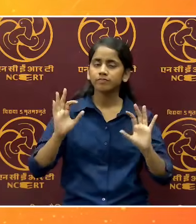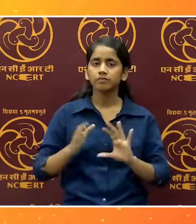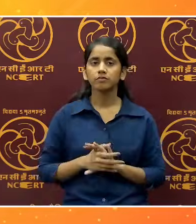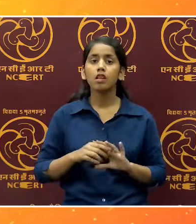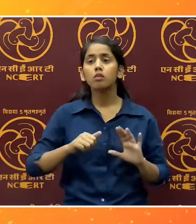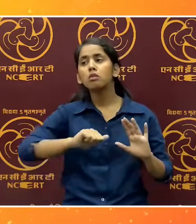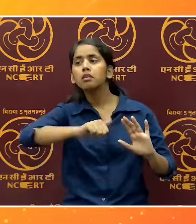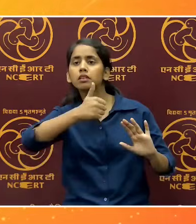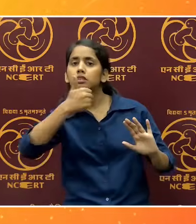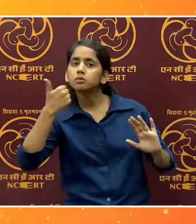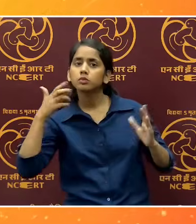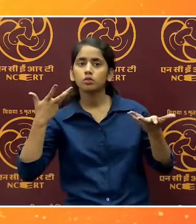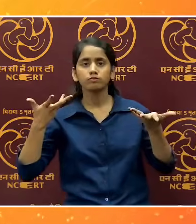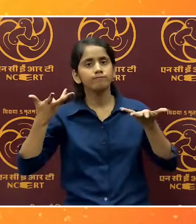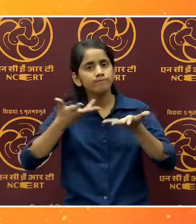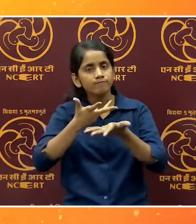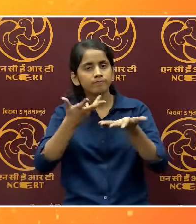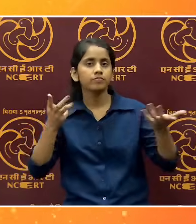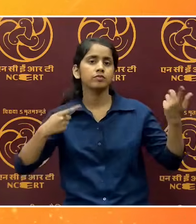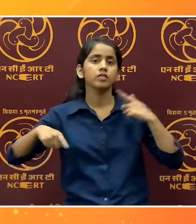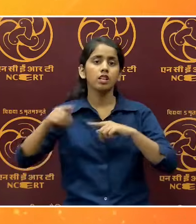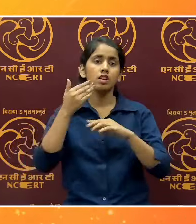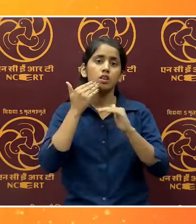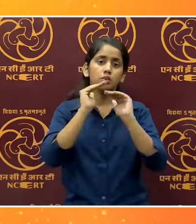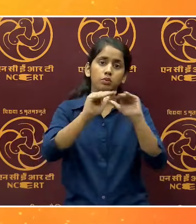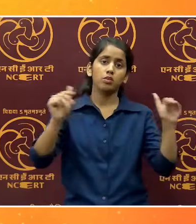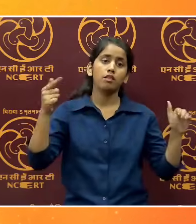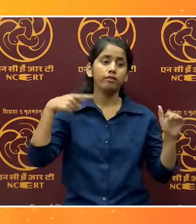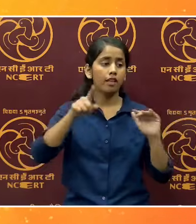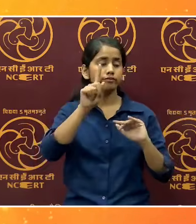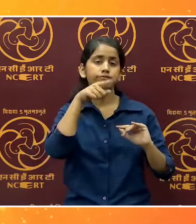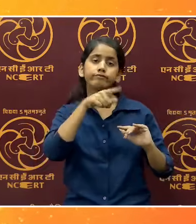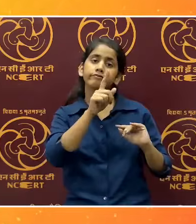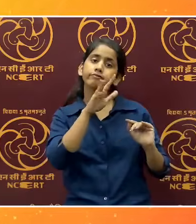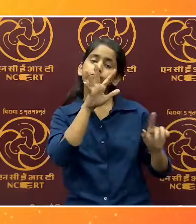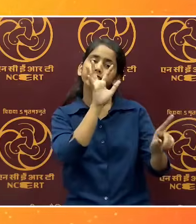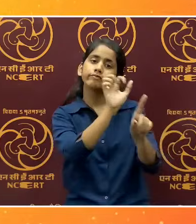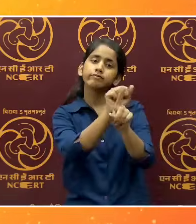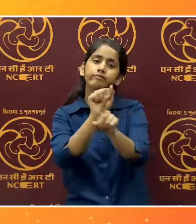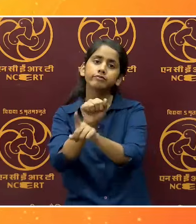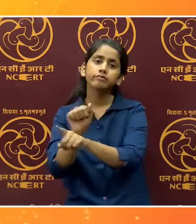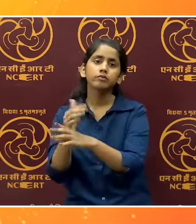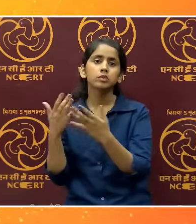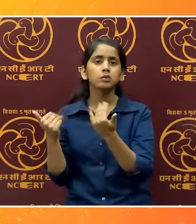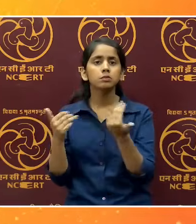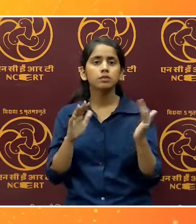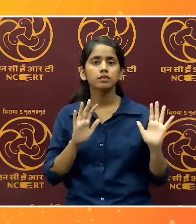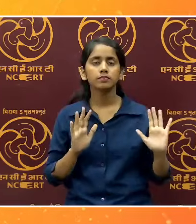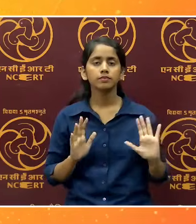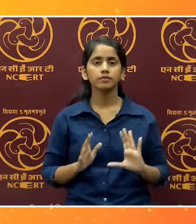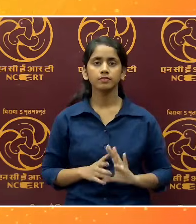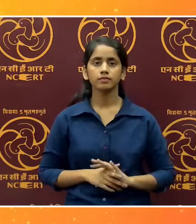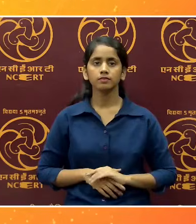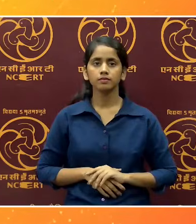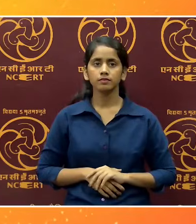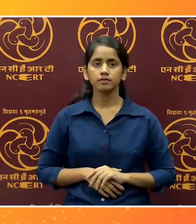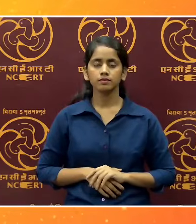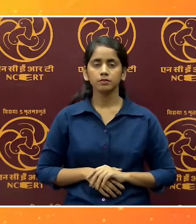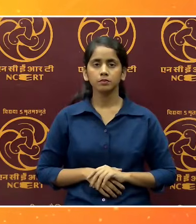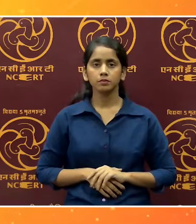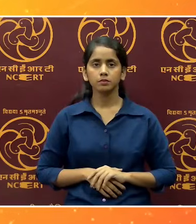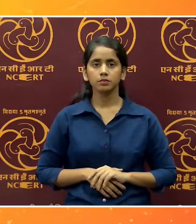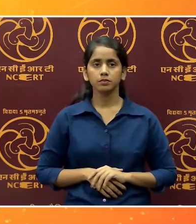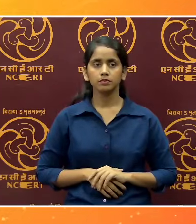also embossed, so that the students can figure it out. Wonderful. Okay. Yes.